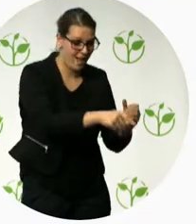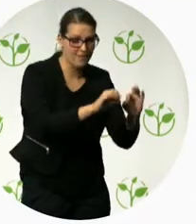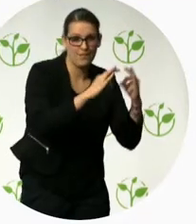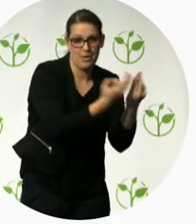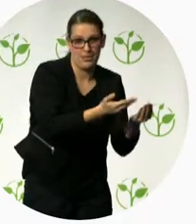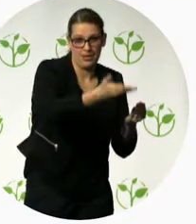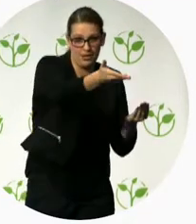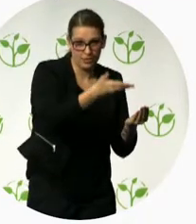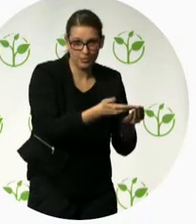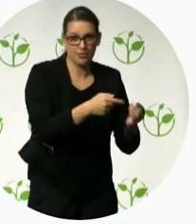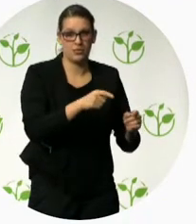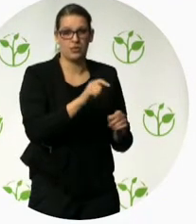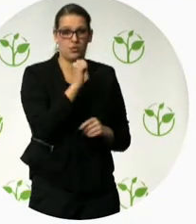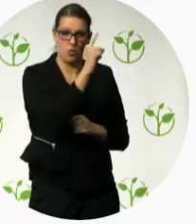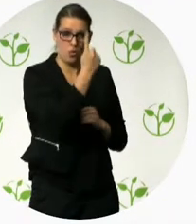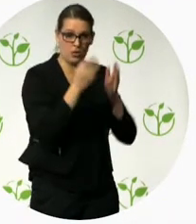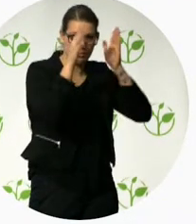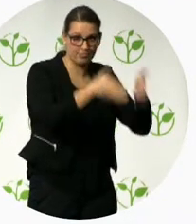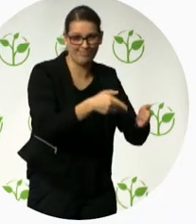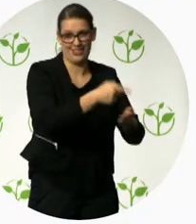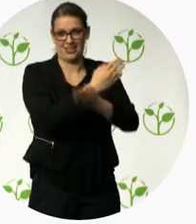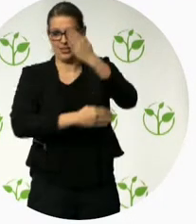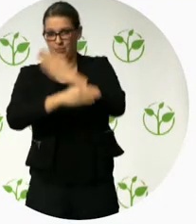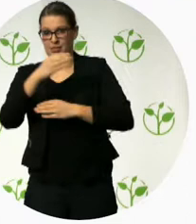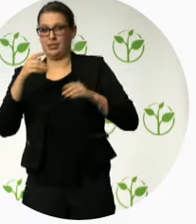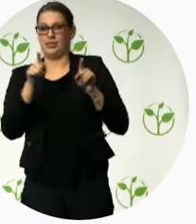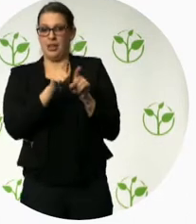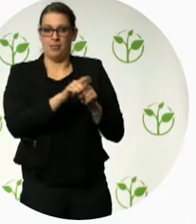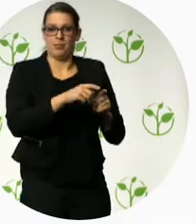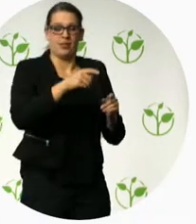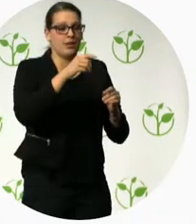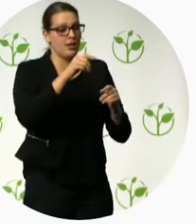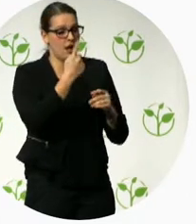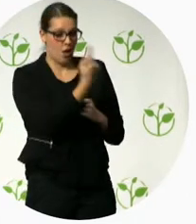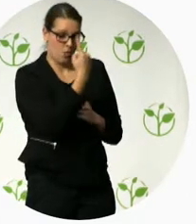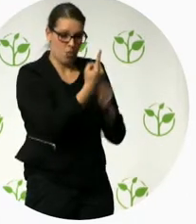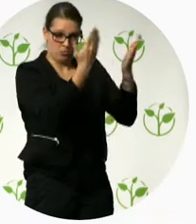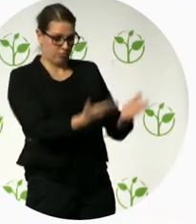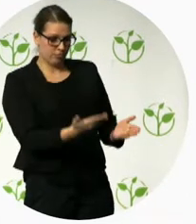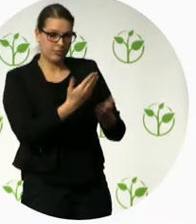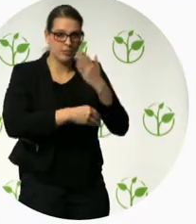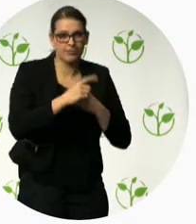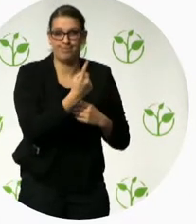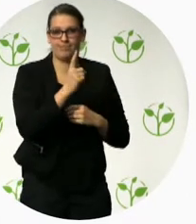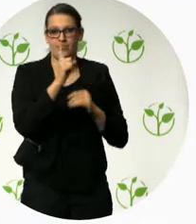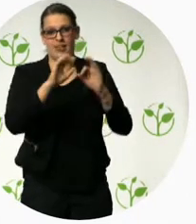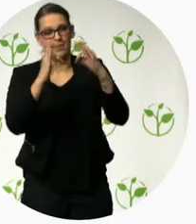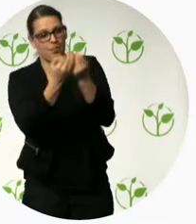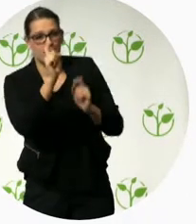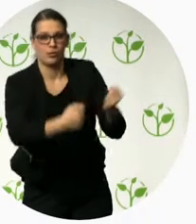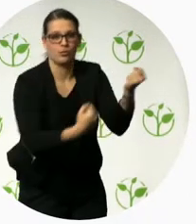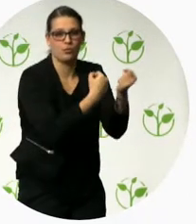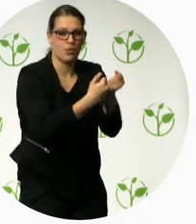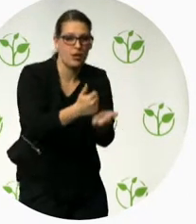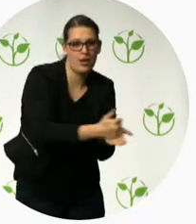space in the community without strong support of the families. So family, the roles of families are very strong here. The local